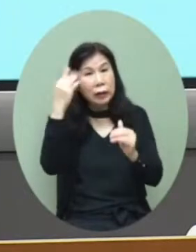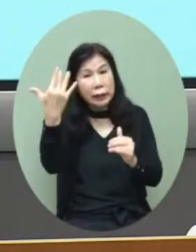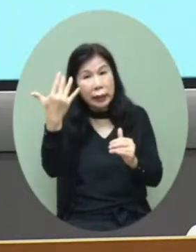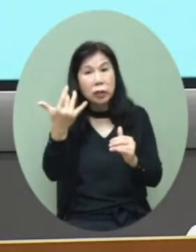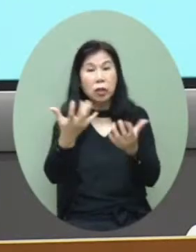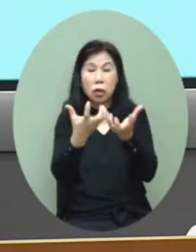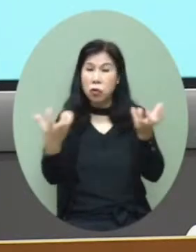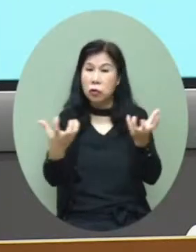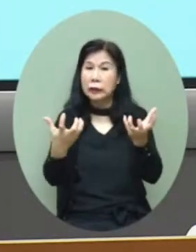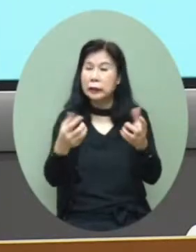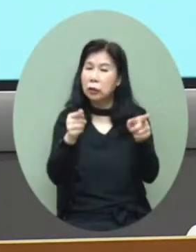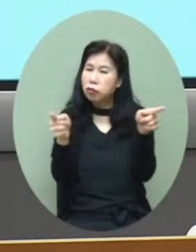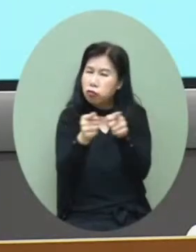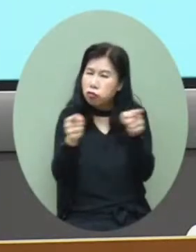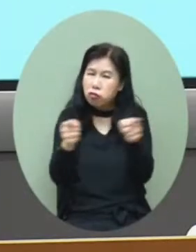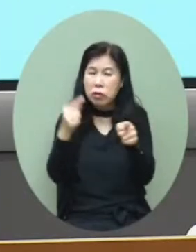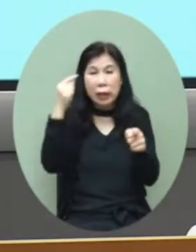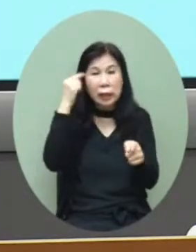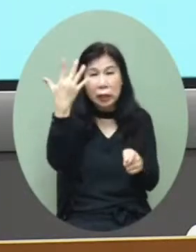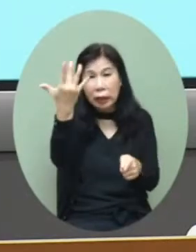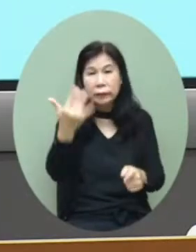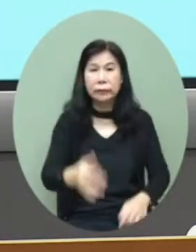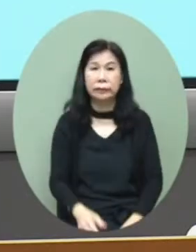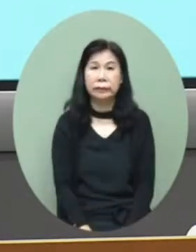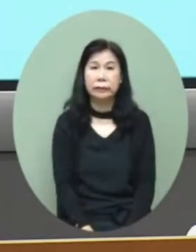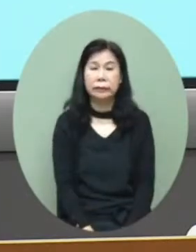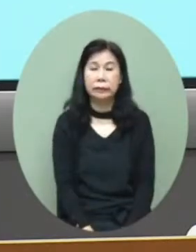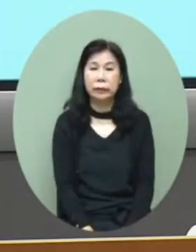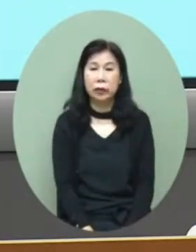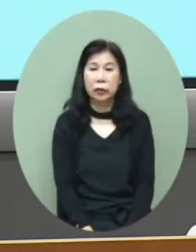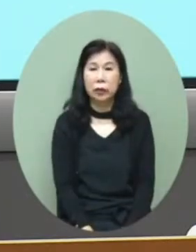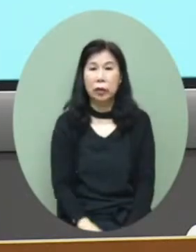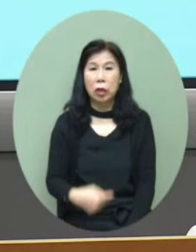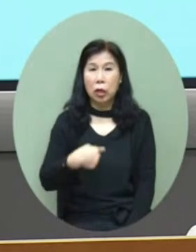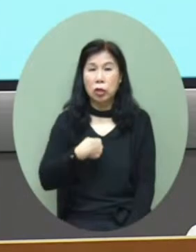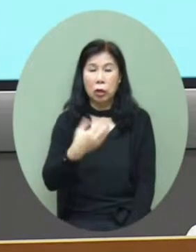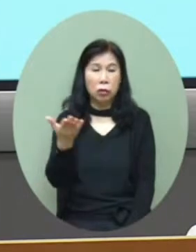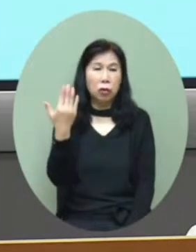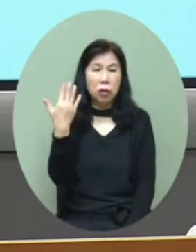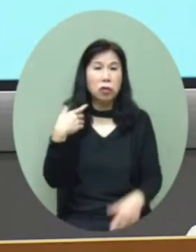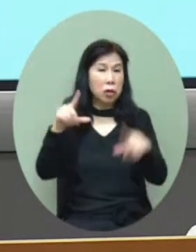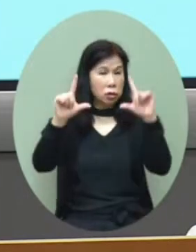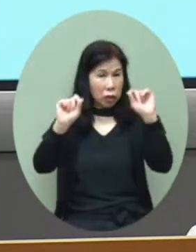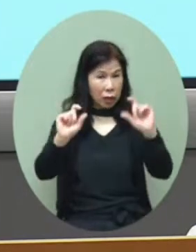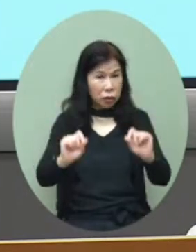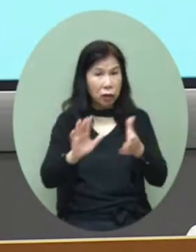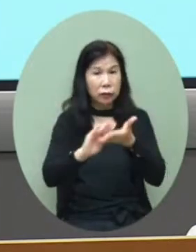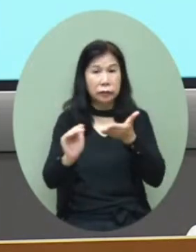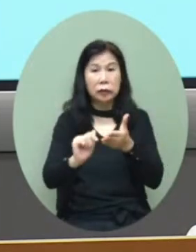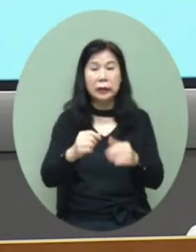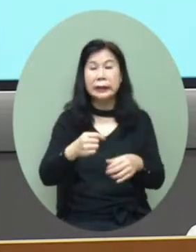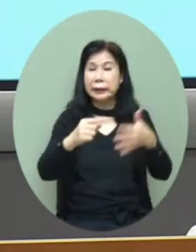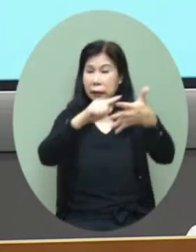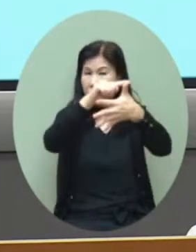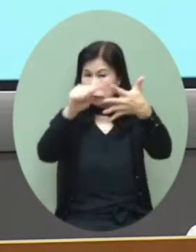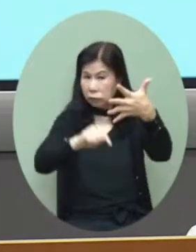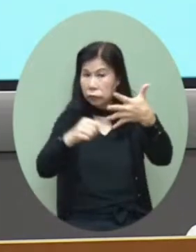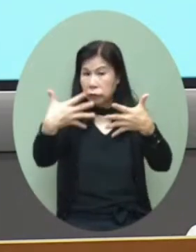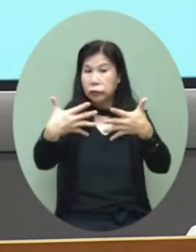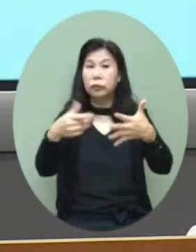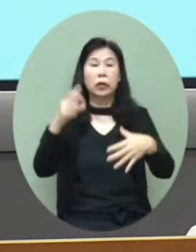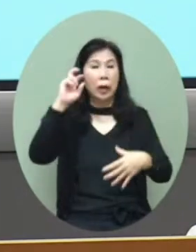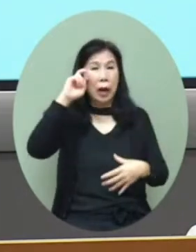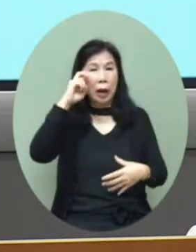quarantine should be, I have explained in detail the 5 considerations in the